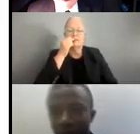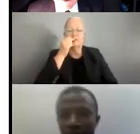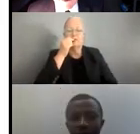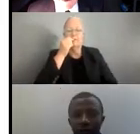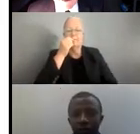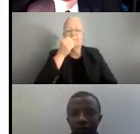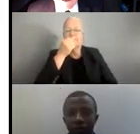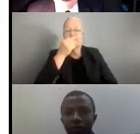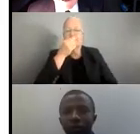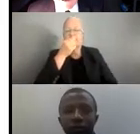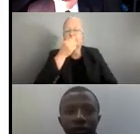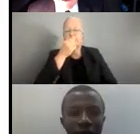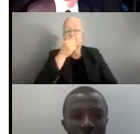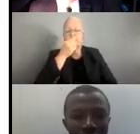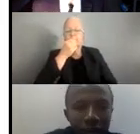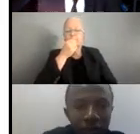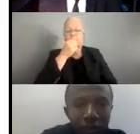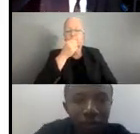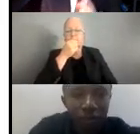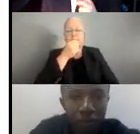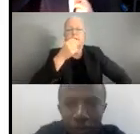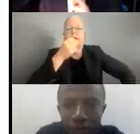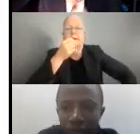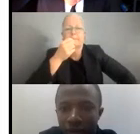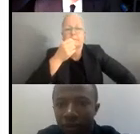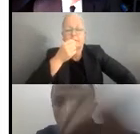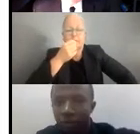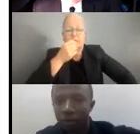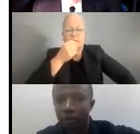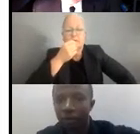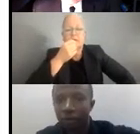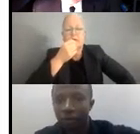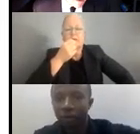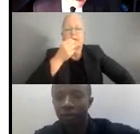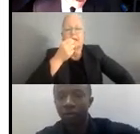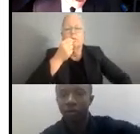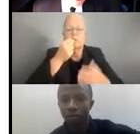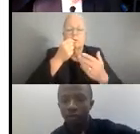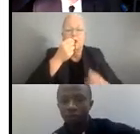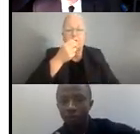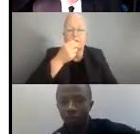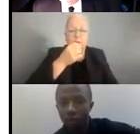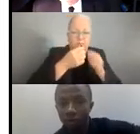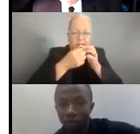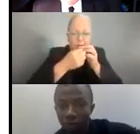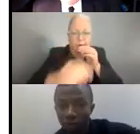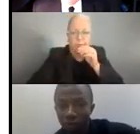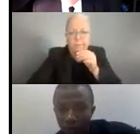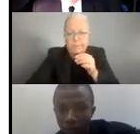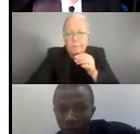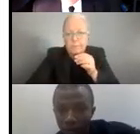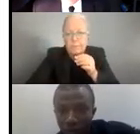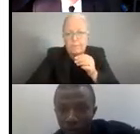person's here on the screen. Yes. Do we need a second interpreter? Or it's okay. Well, hopefully, we'll see how we